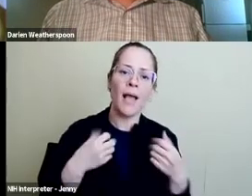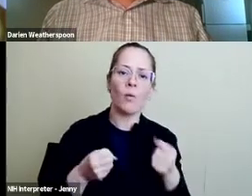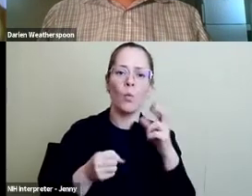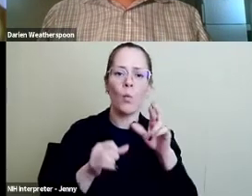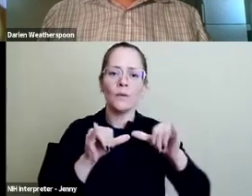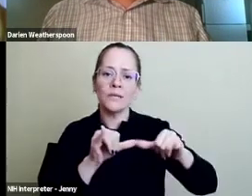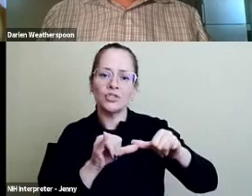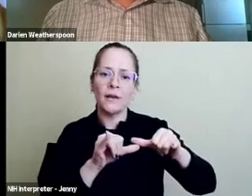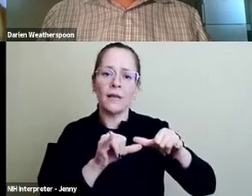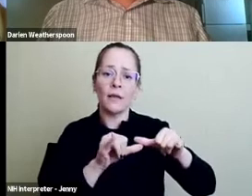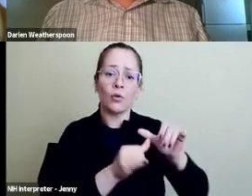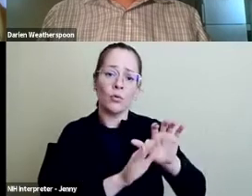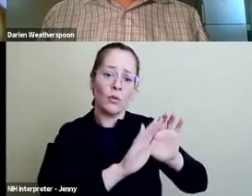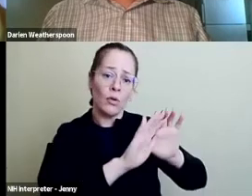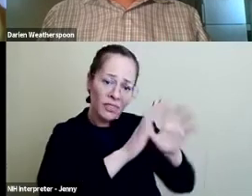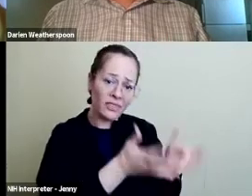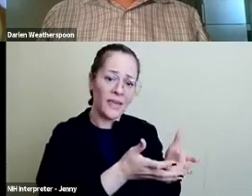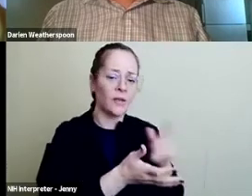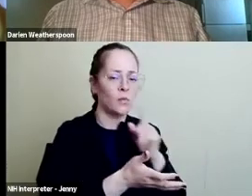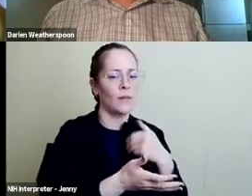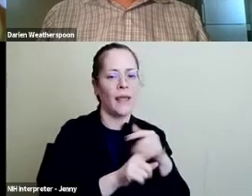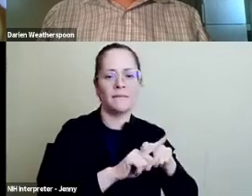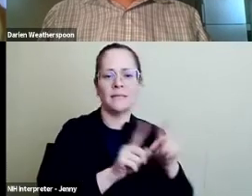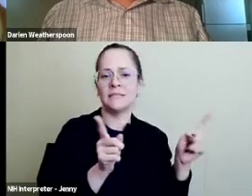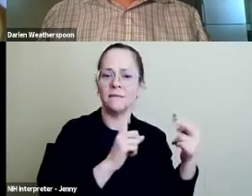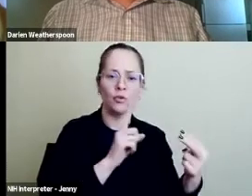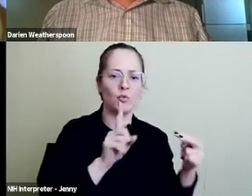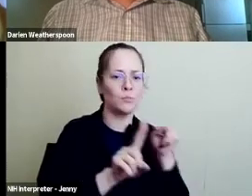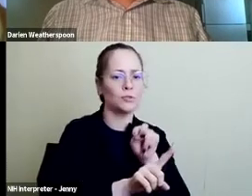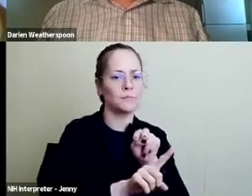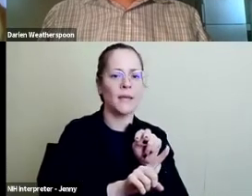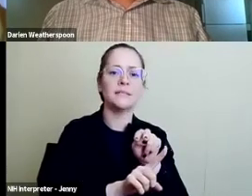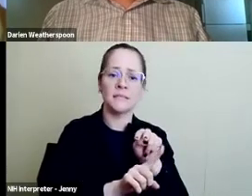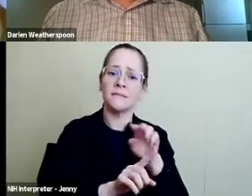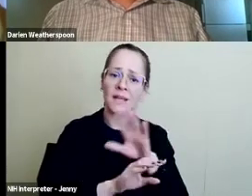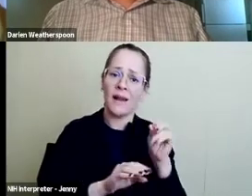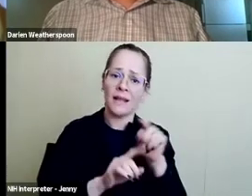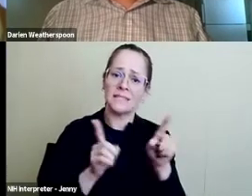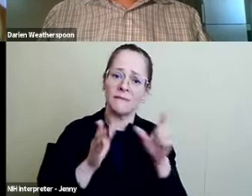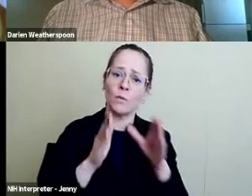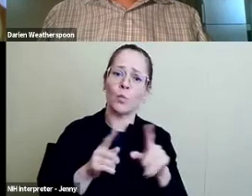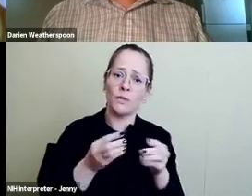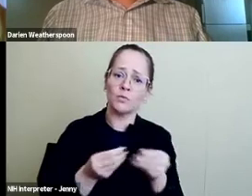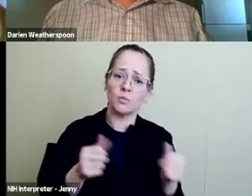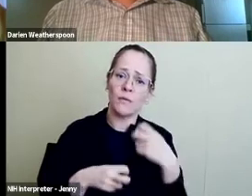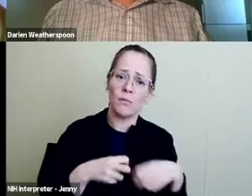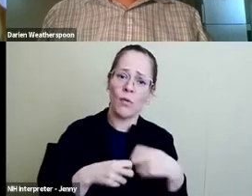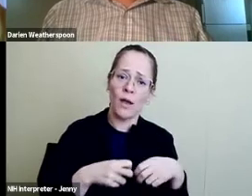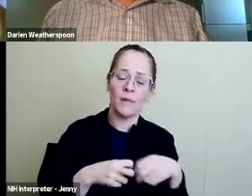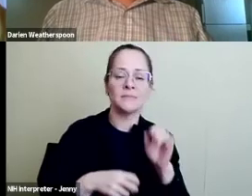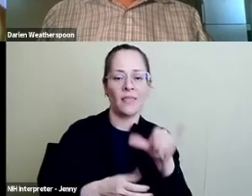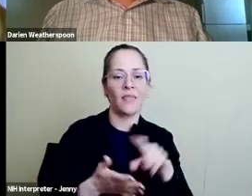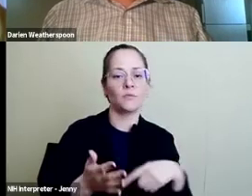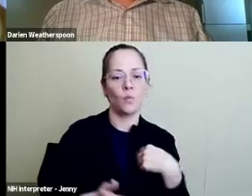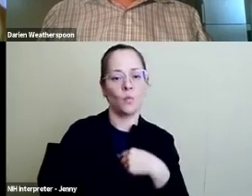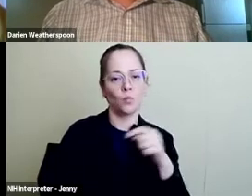They really bring unique perspectives for ways of solving problems, which is what we